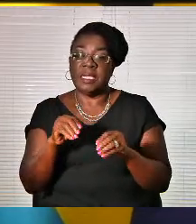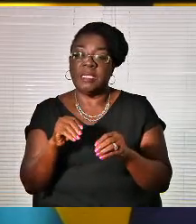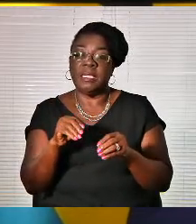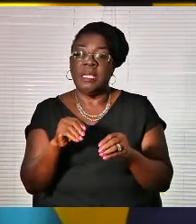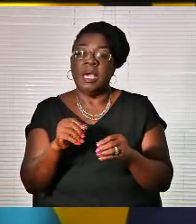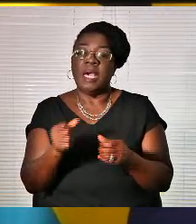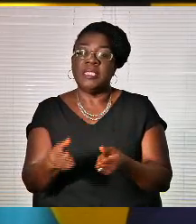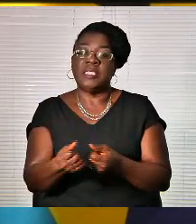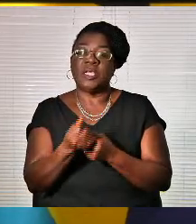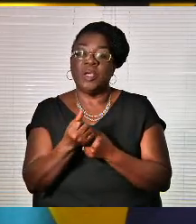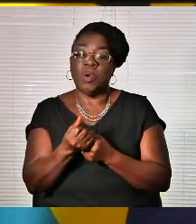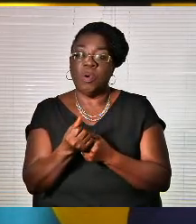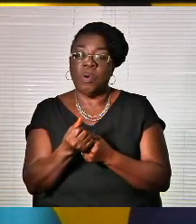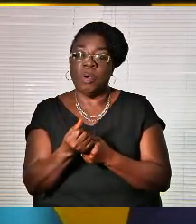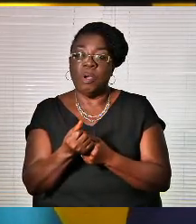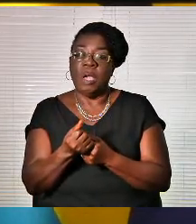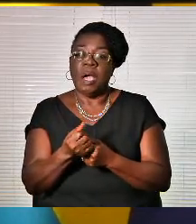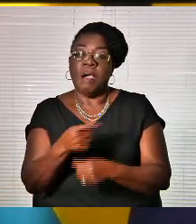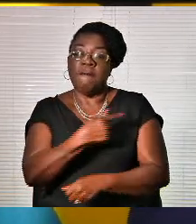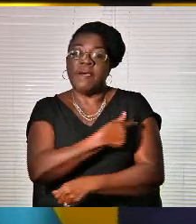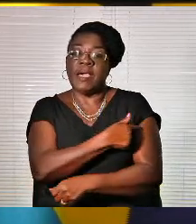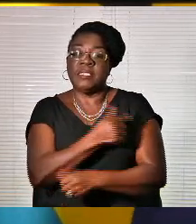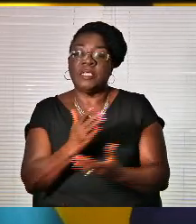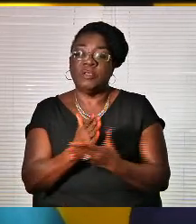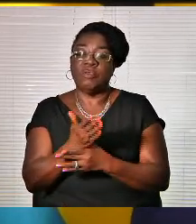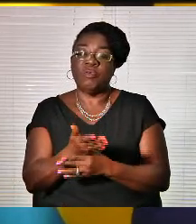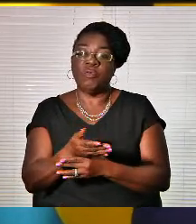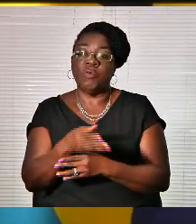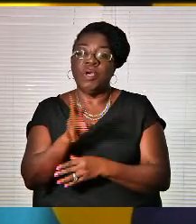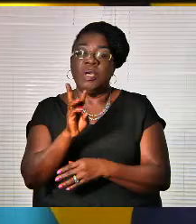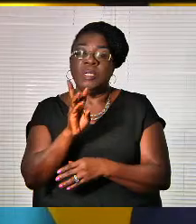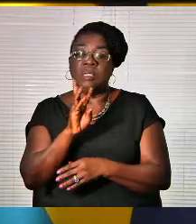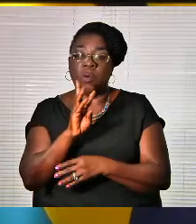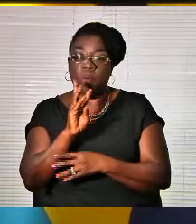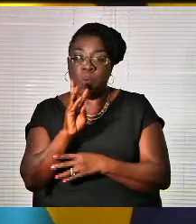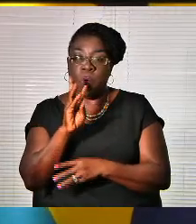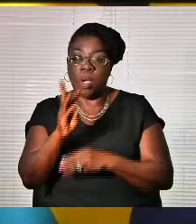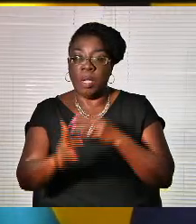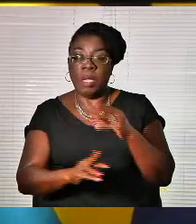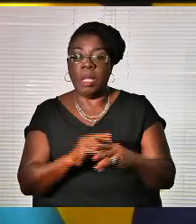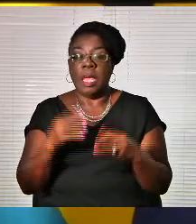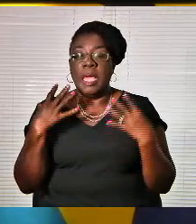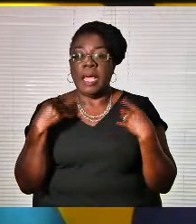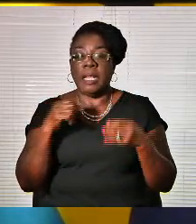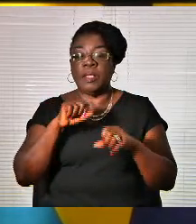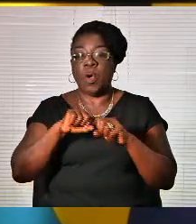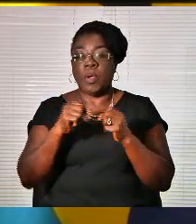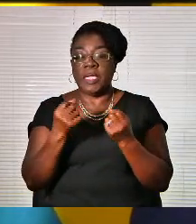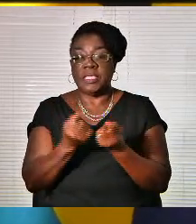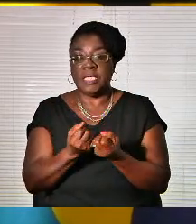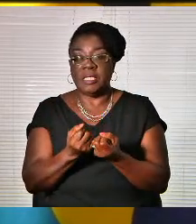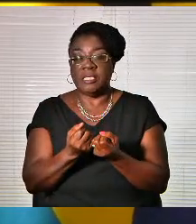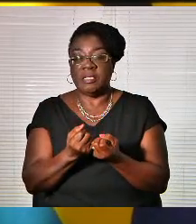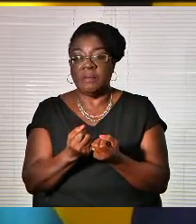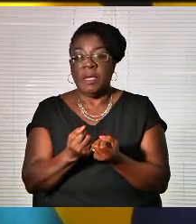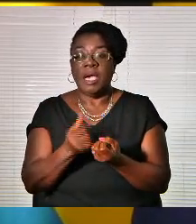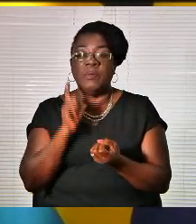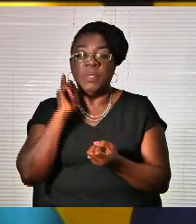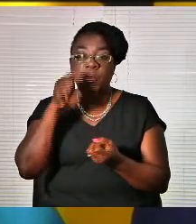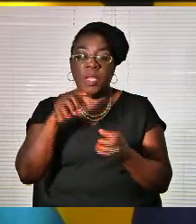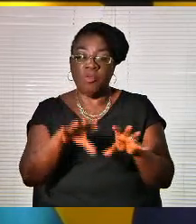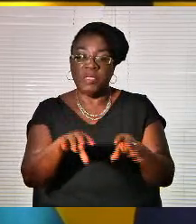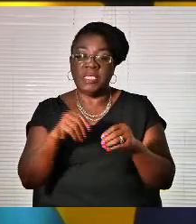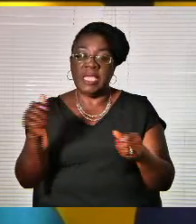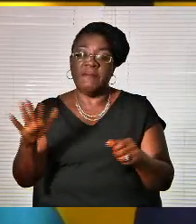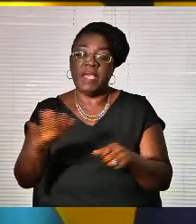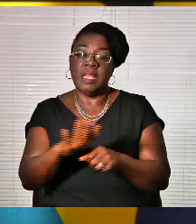our vaccines through the WHO via PAHO, and we're guaranteed to receive enough